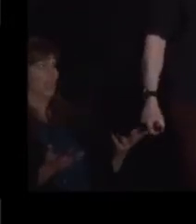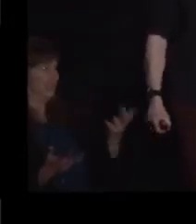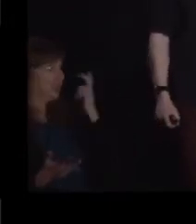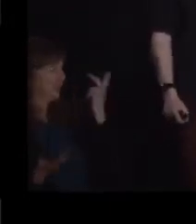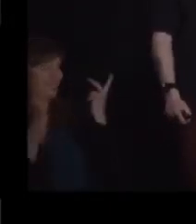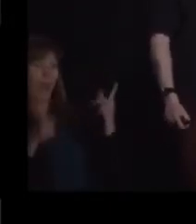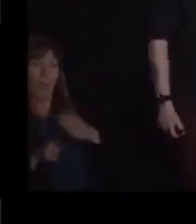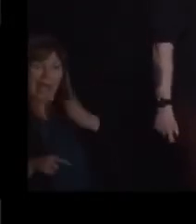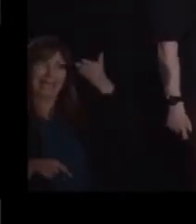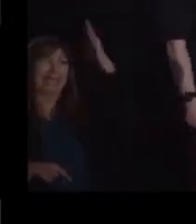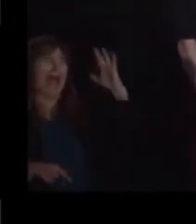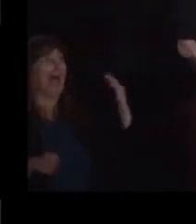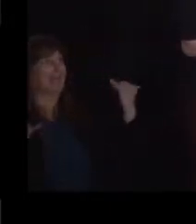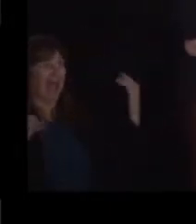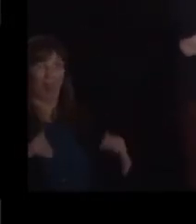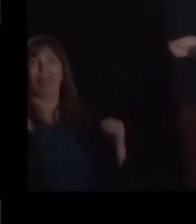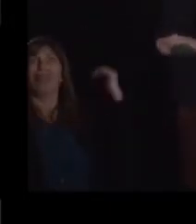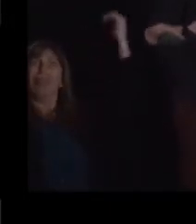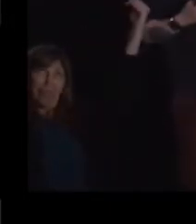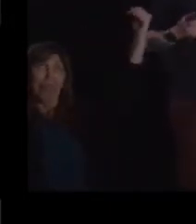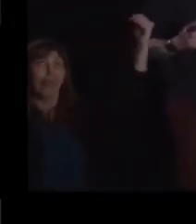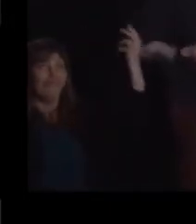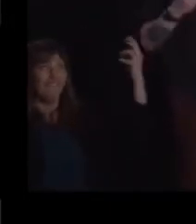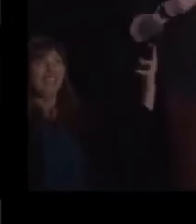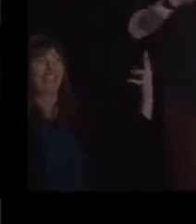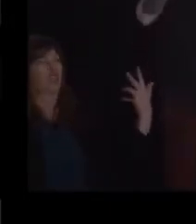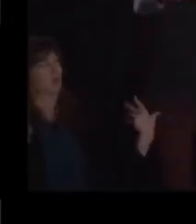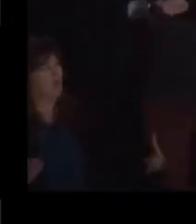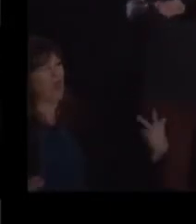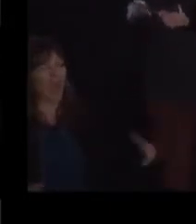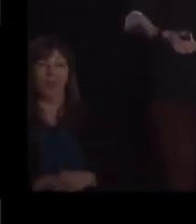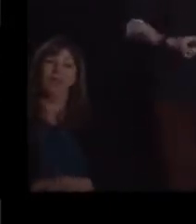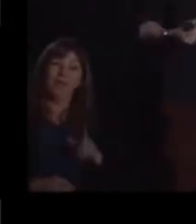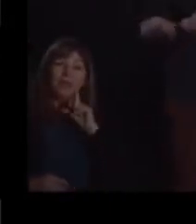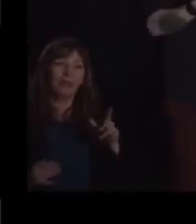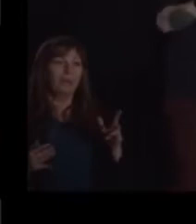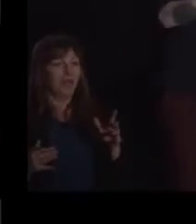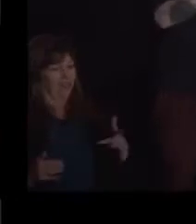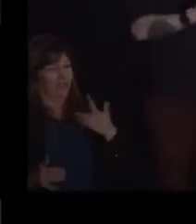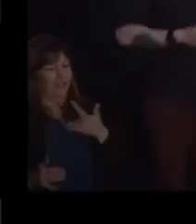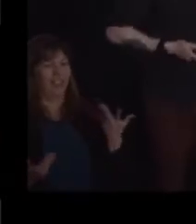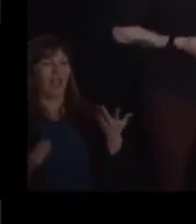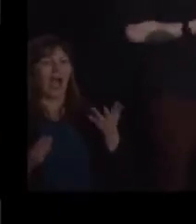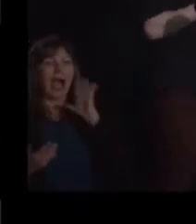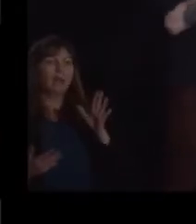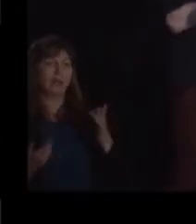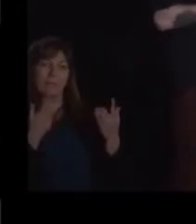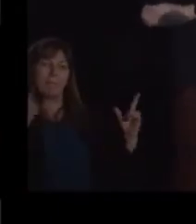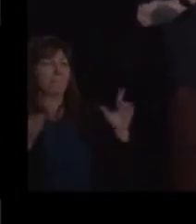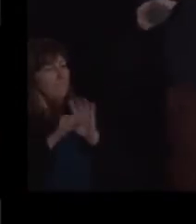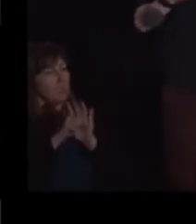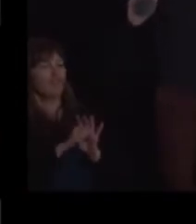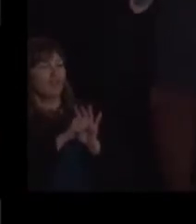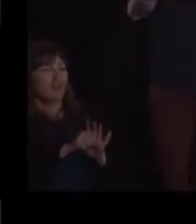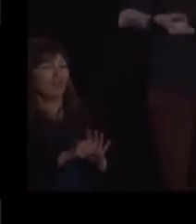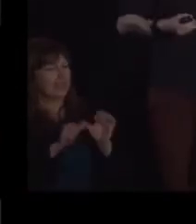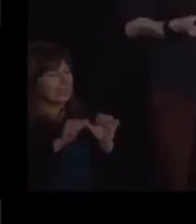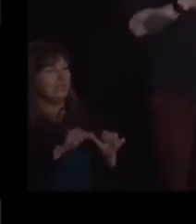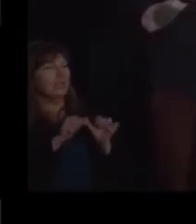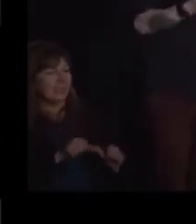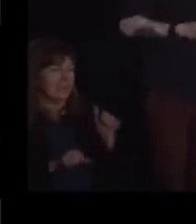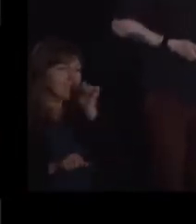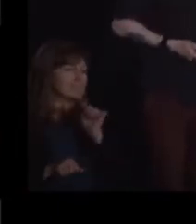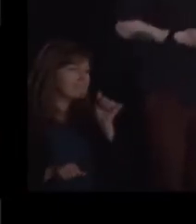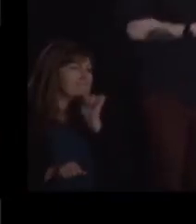oh my flipping God. You know, it's just so amazing and so exciting, but it just pushes you on, doesn't it? Whenever you have those things, you just push on and you want